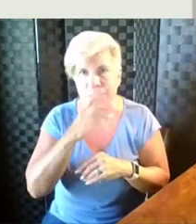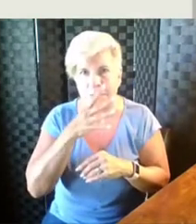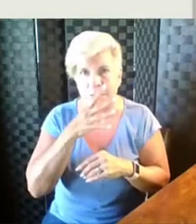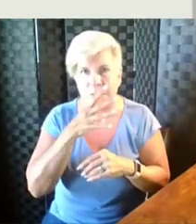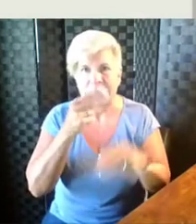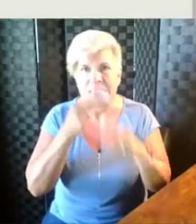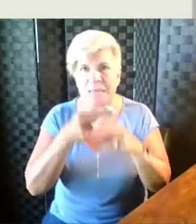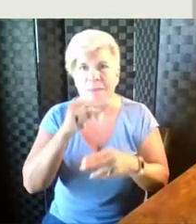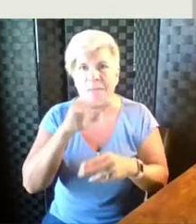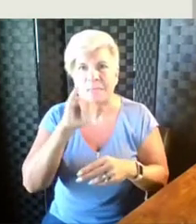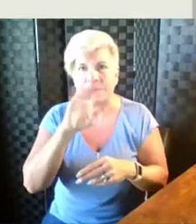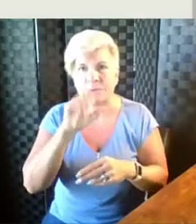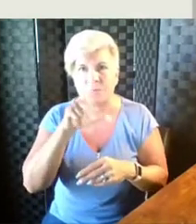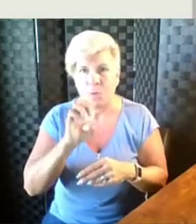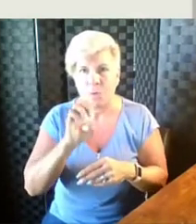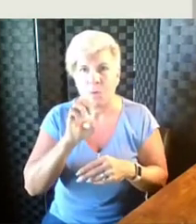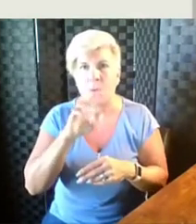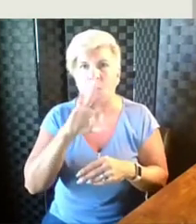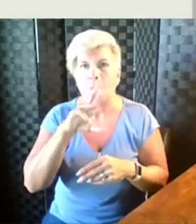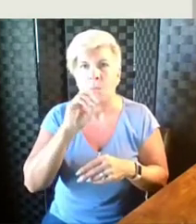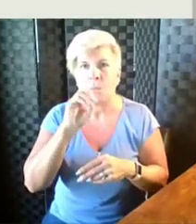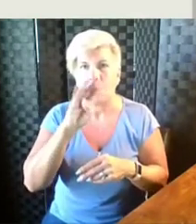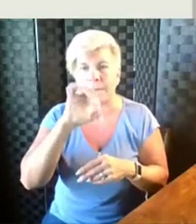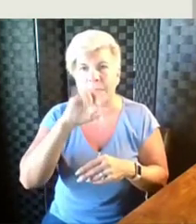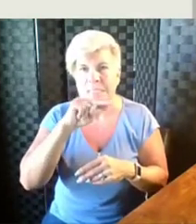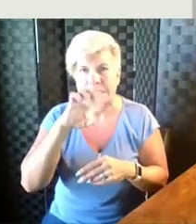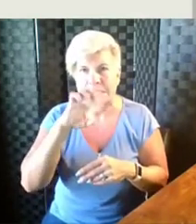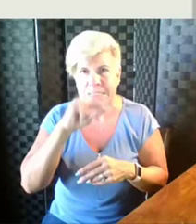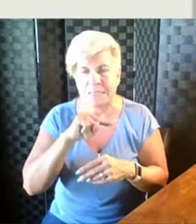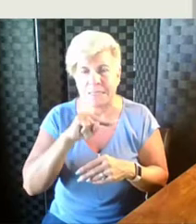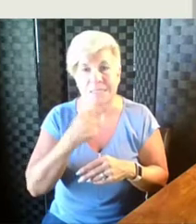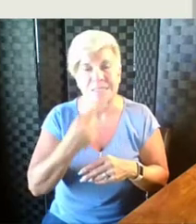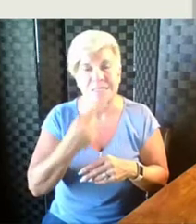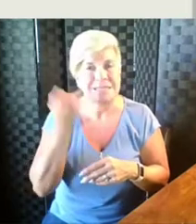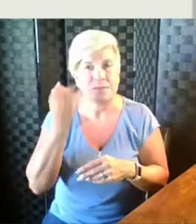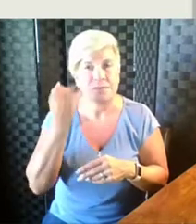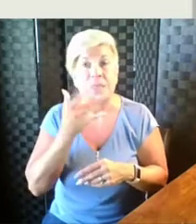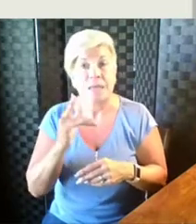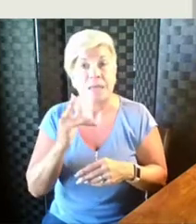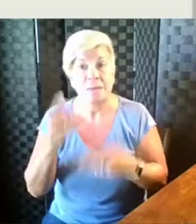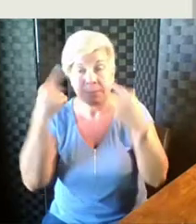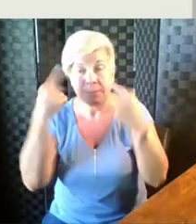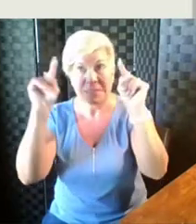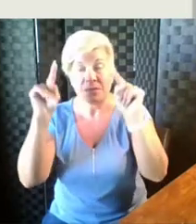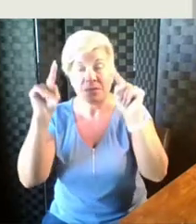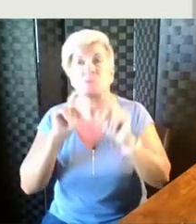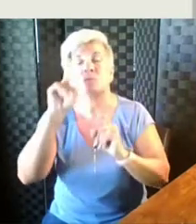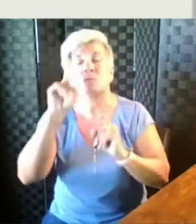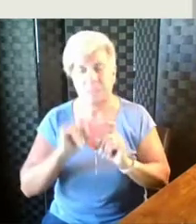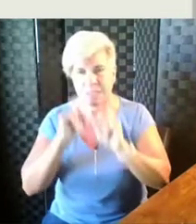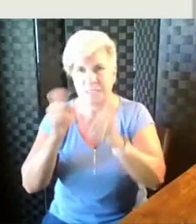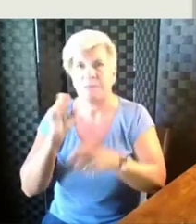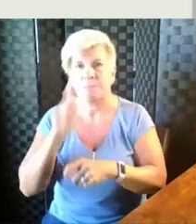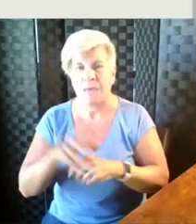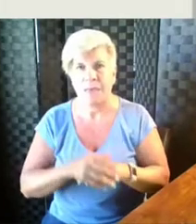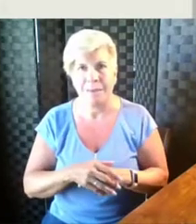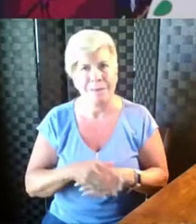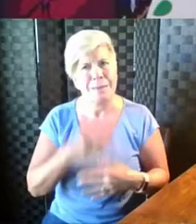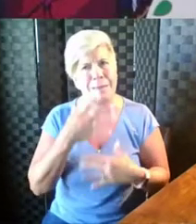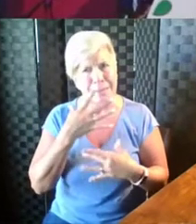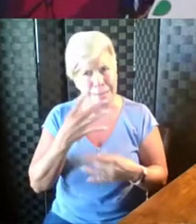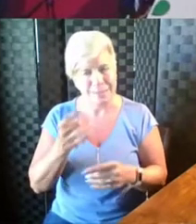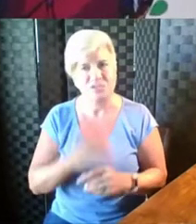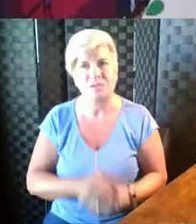Robinson. She believes if you are lucky enough to be successful, you should give back. Isn't that